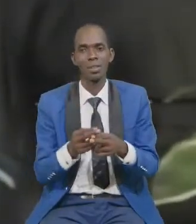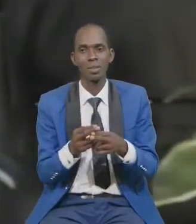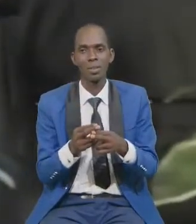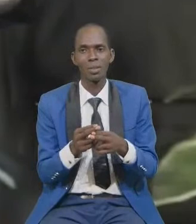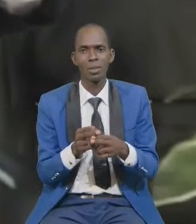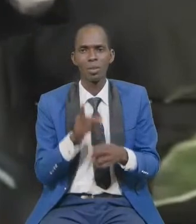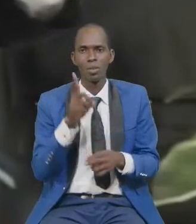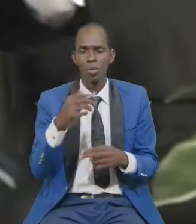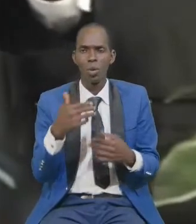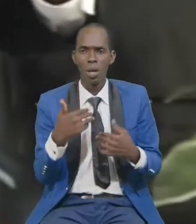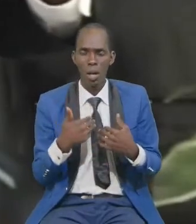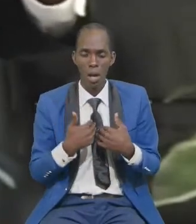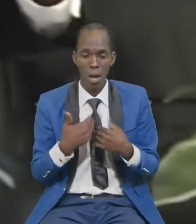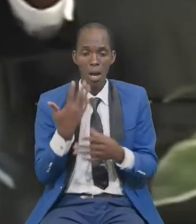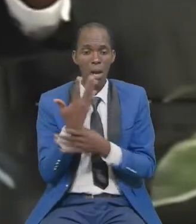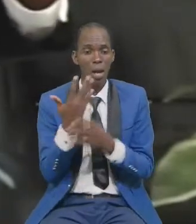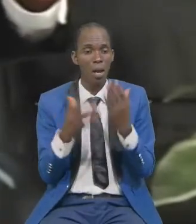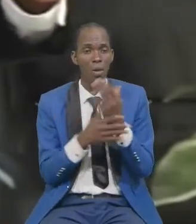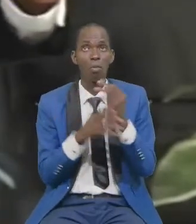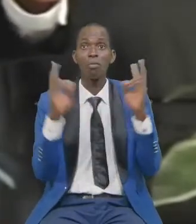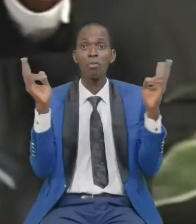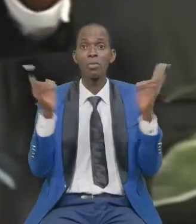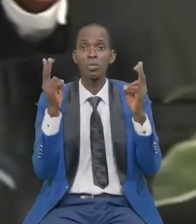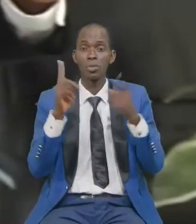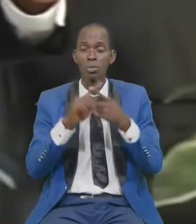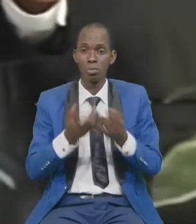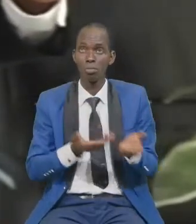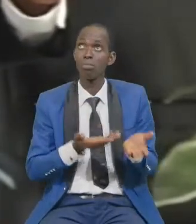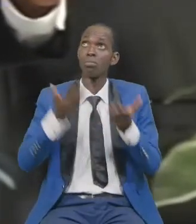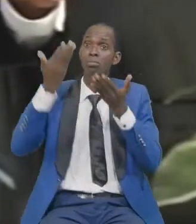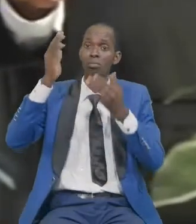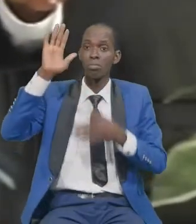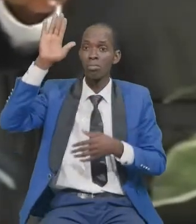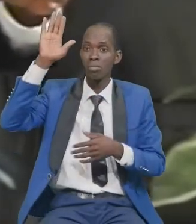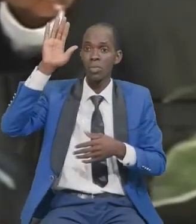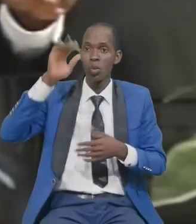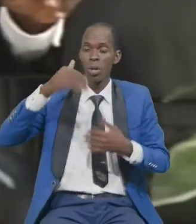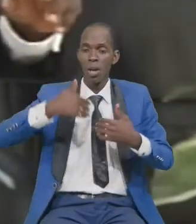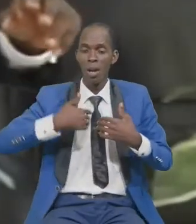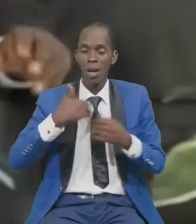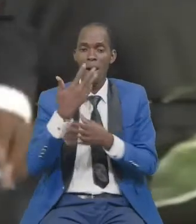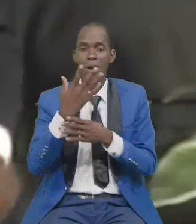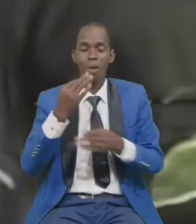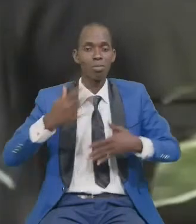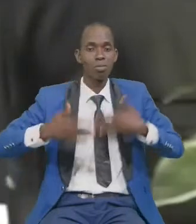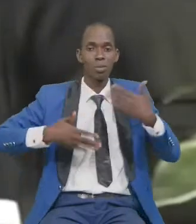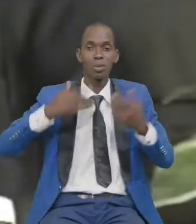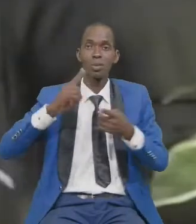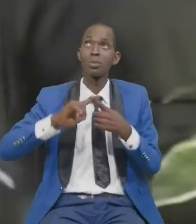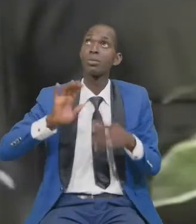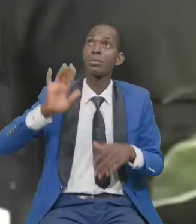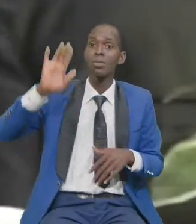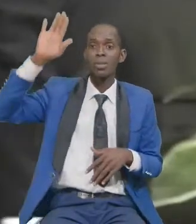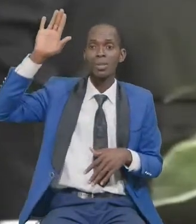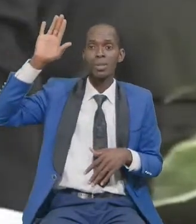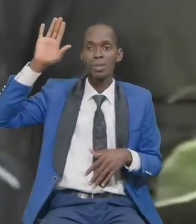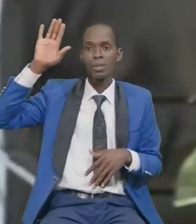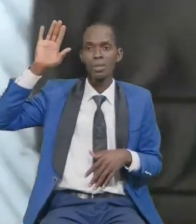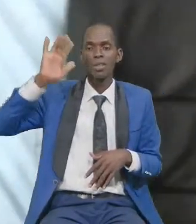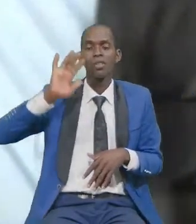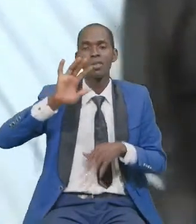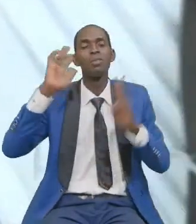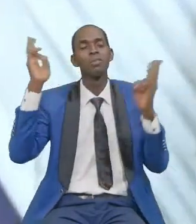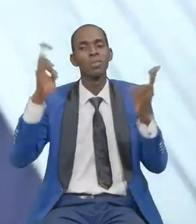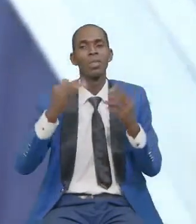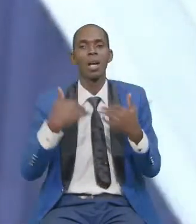You have hands of victory to raise up. You have hands of rejoicing to raise up. Your victory